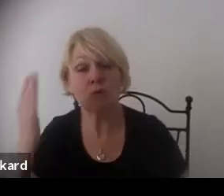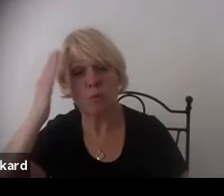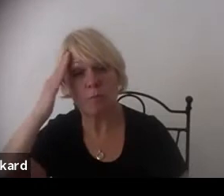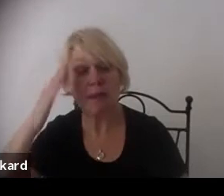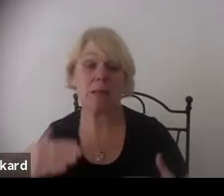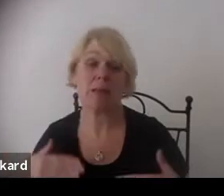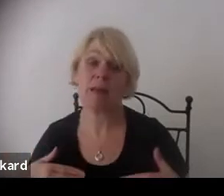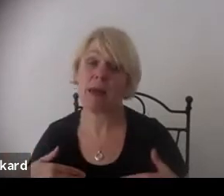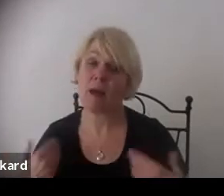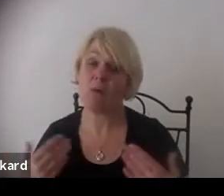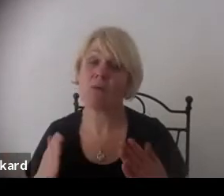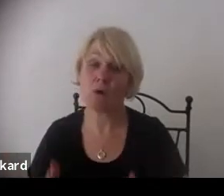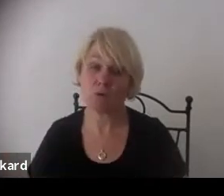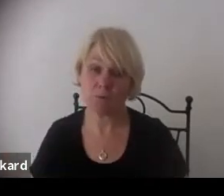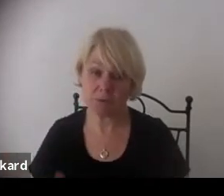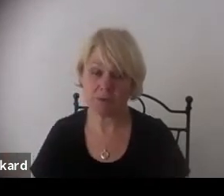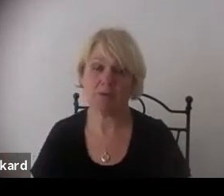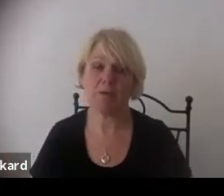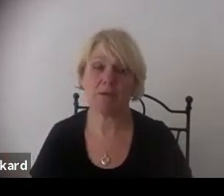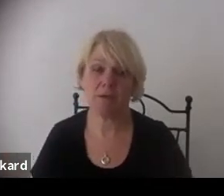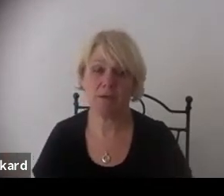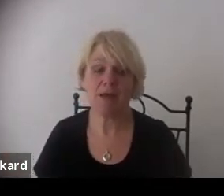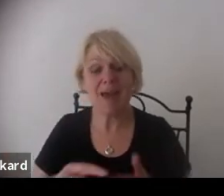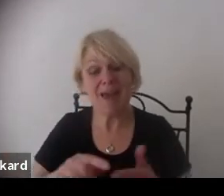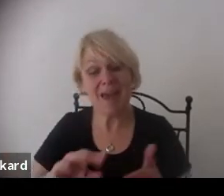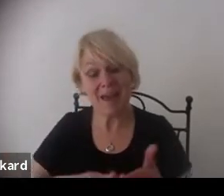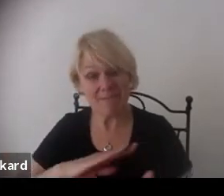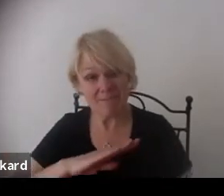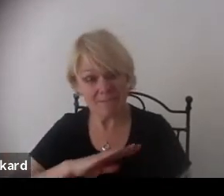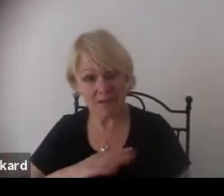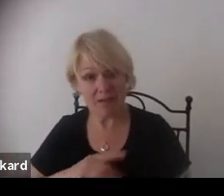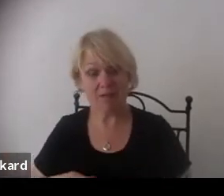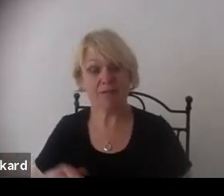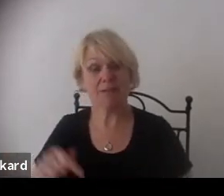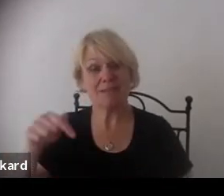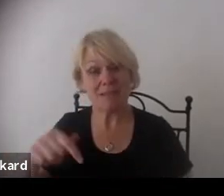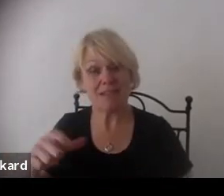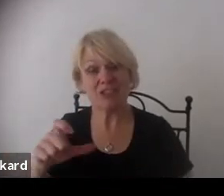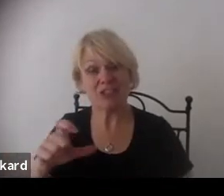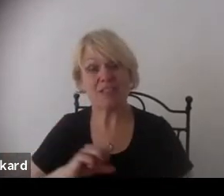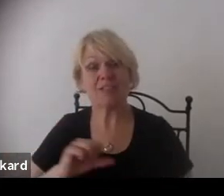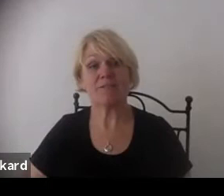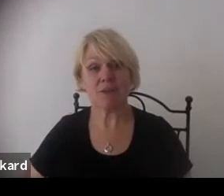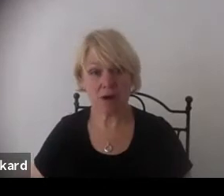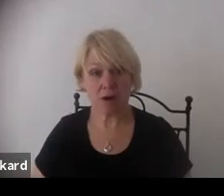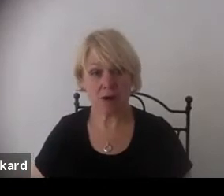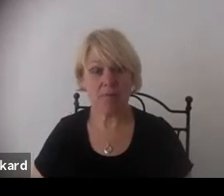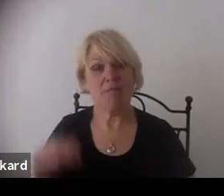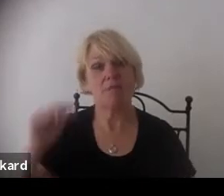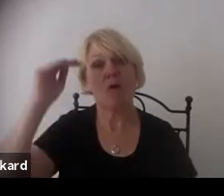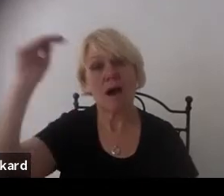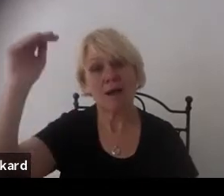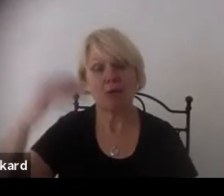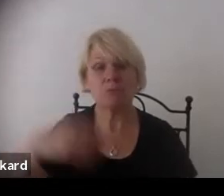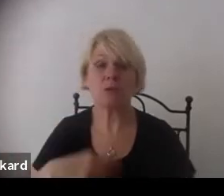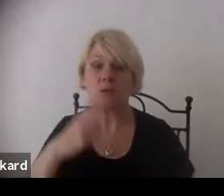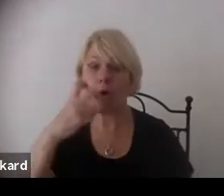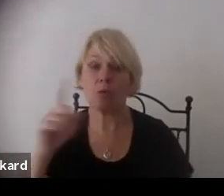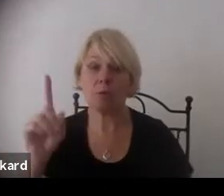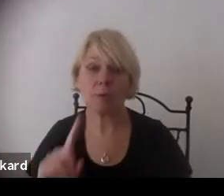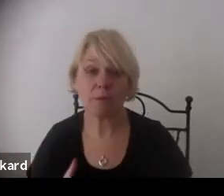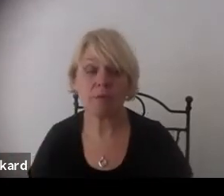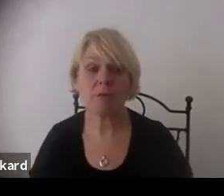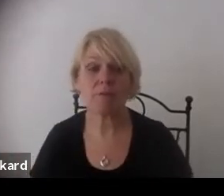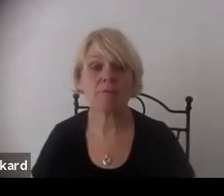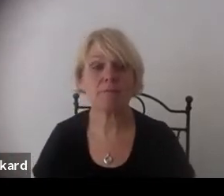ward. And for Enfield, they're all on the Chase Farm Hospital site, both for adults and for older people. But they are a